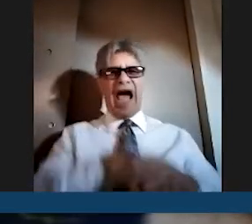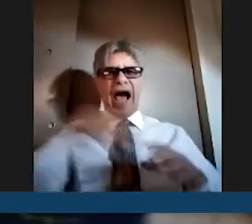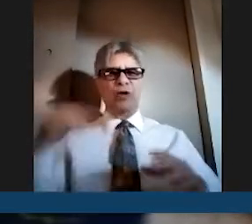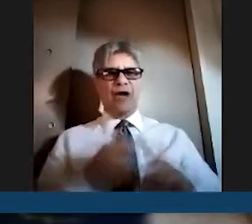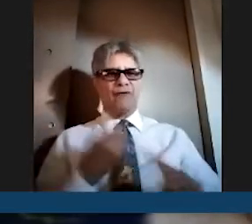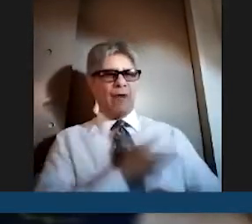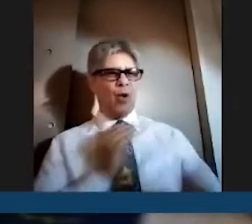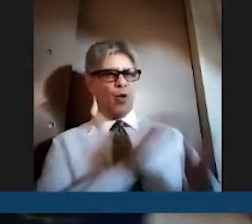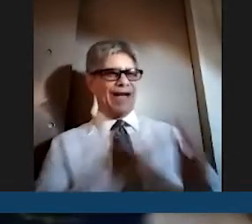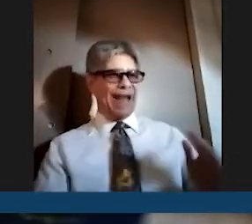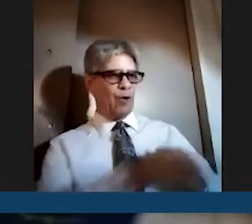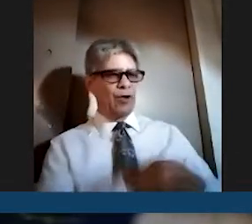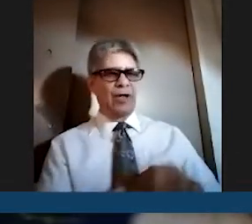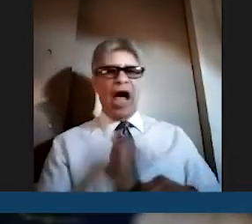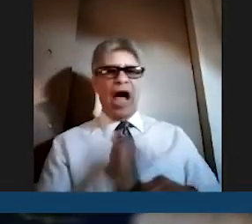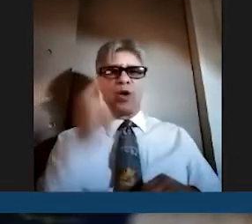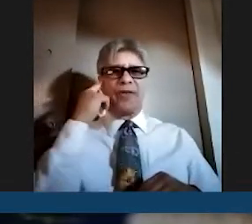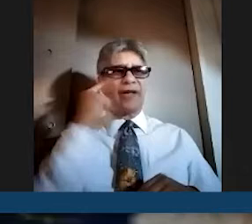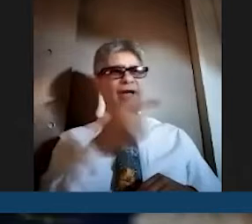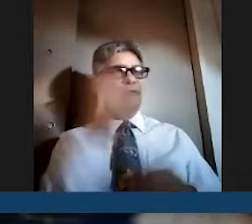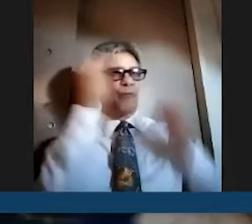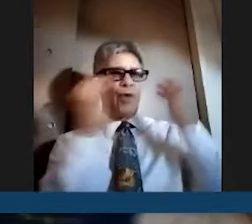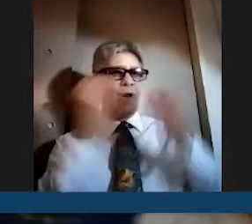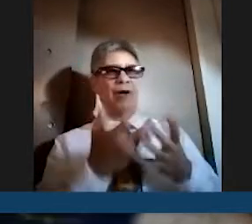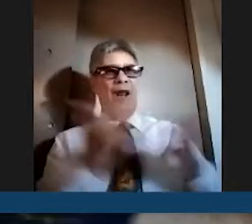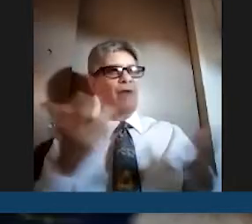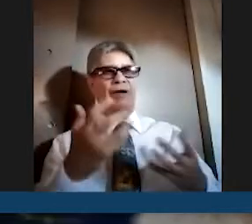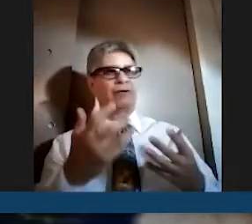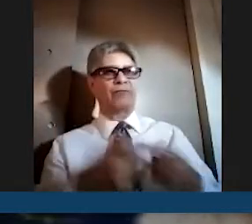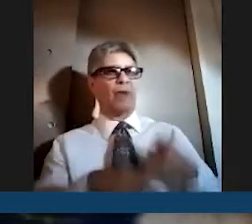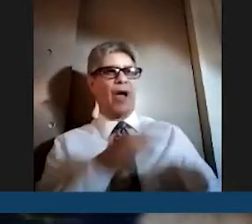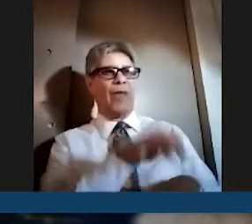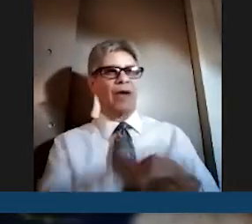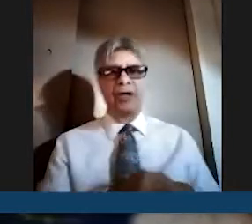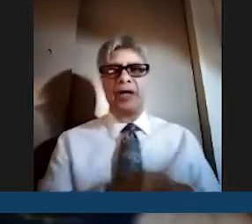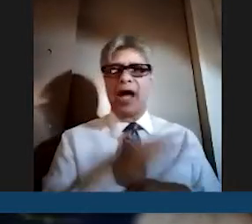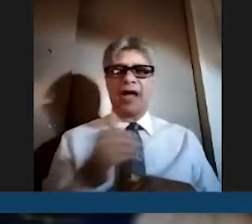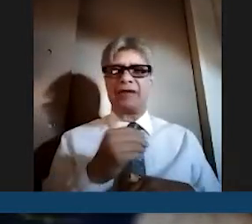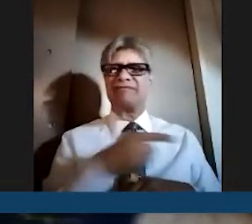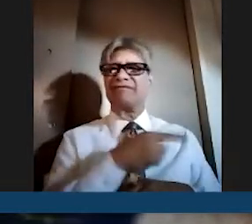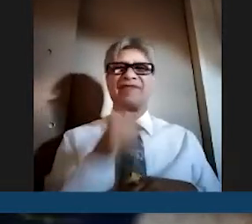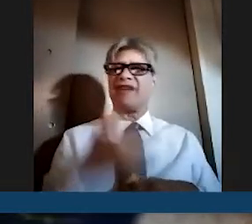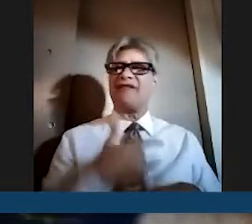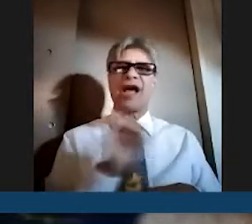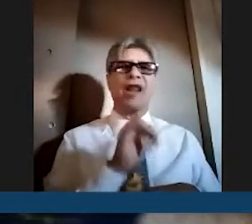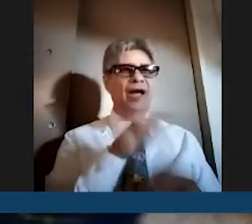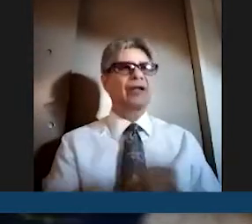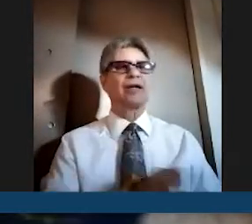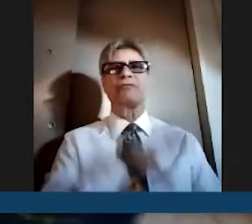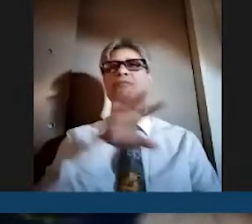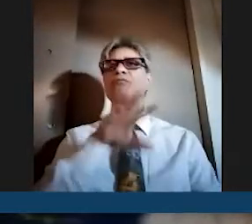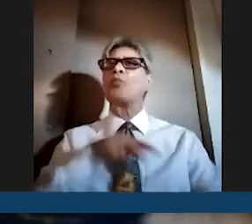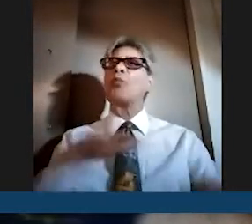I don't think they thought a lot about that. Nor did they ever feel like they could step onto a college campus and